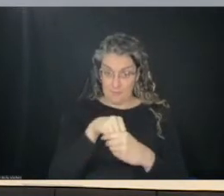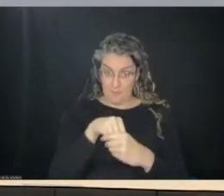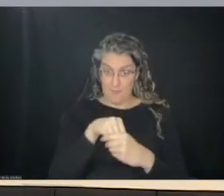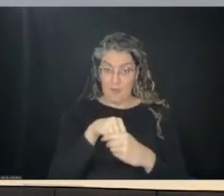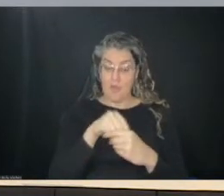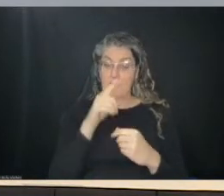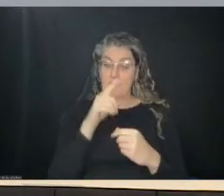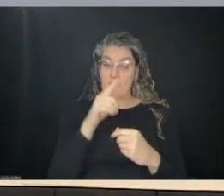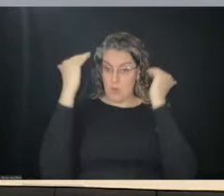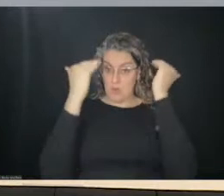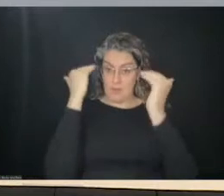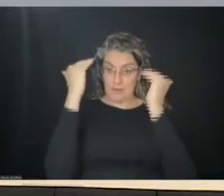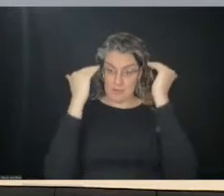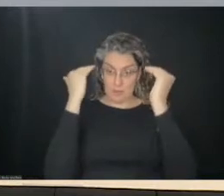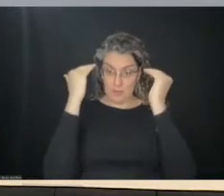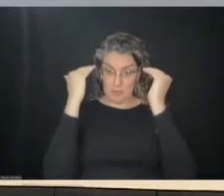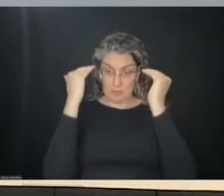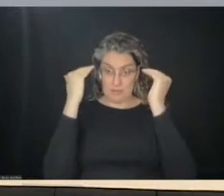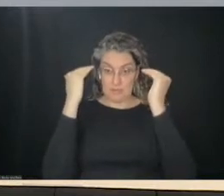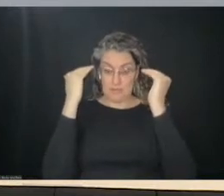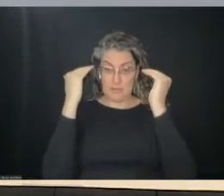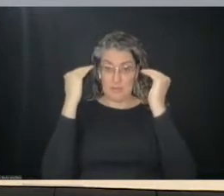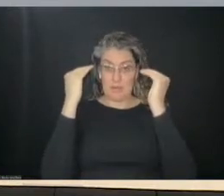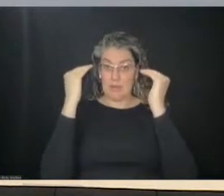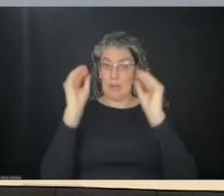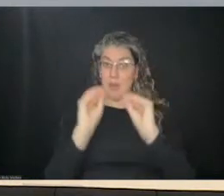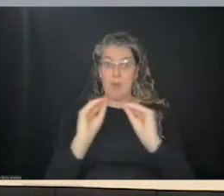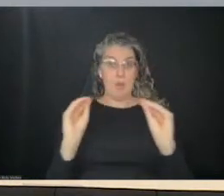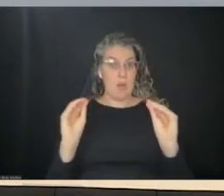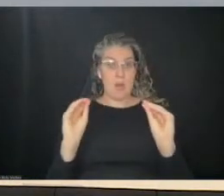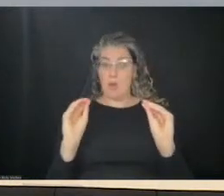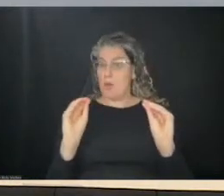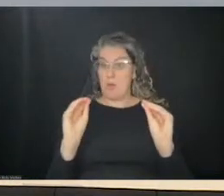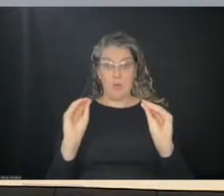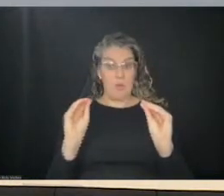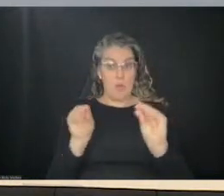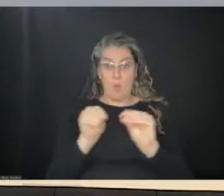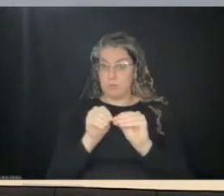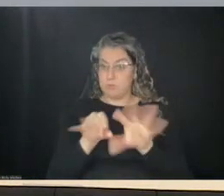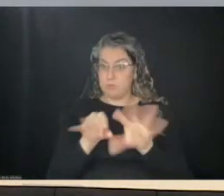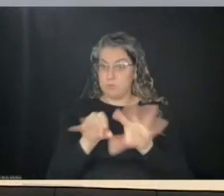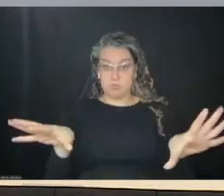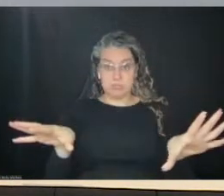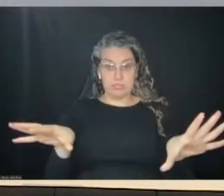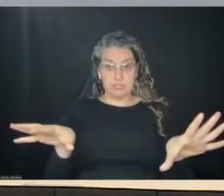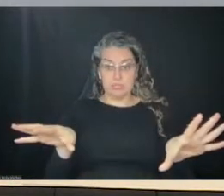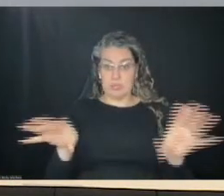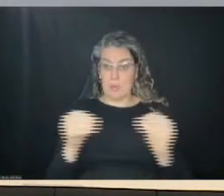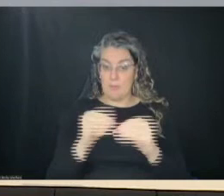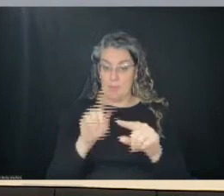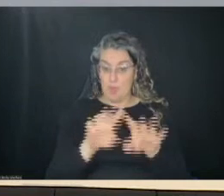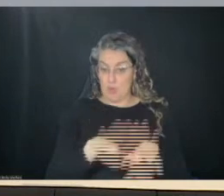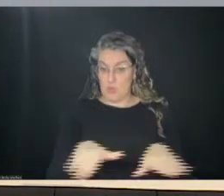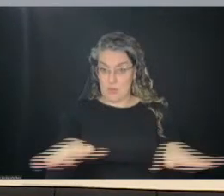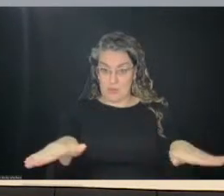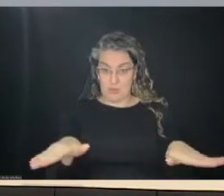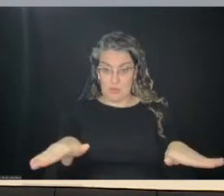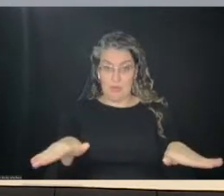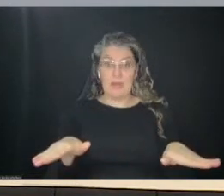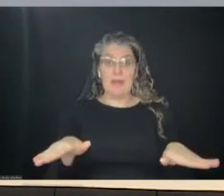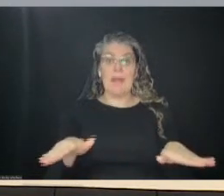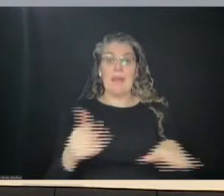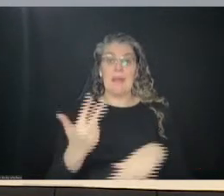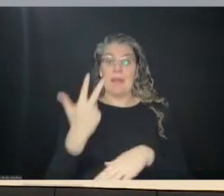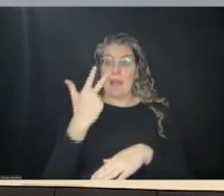adults, there were no further spread amongst to any of the children at the daycare, and all 3 tests